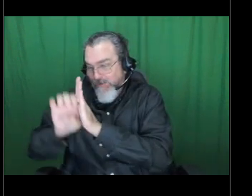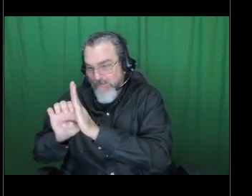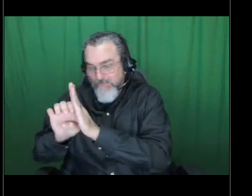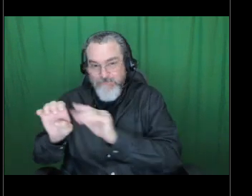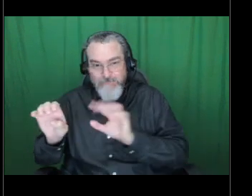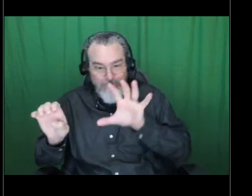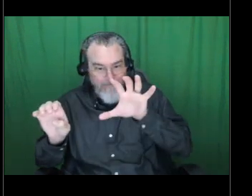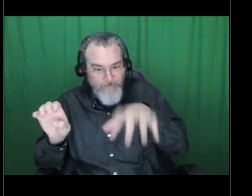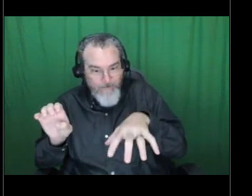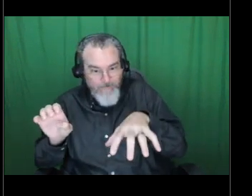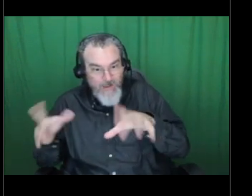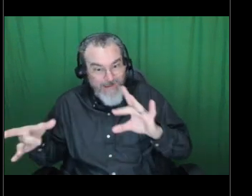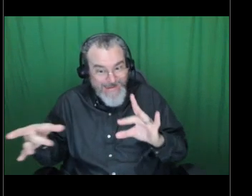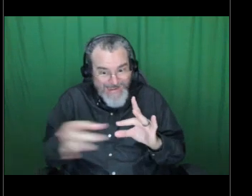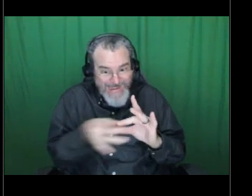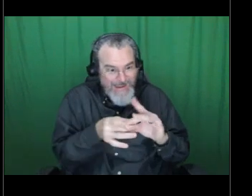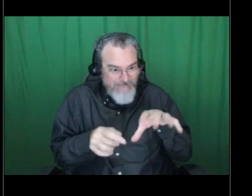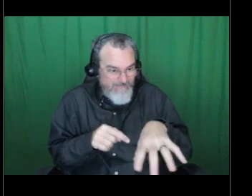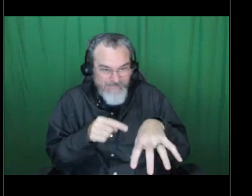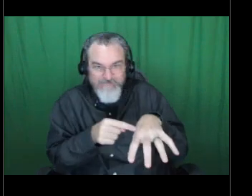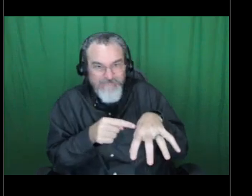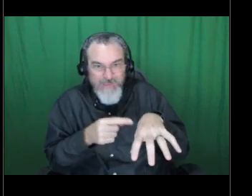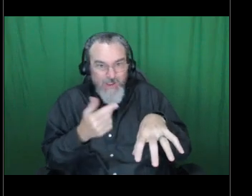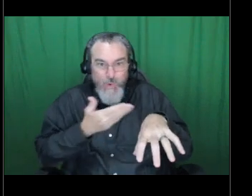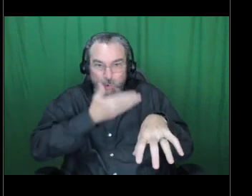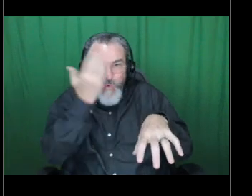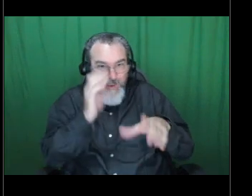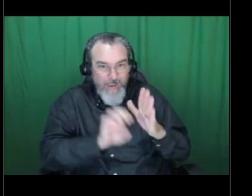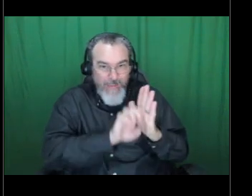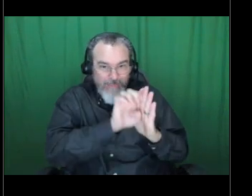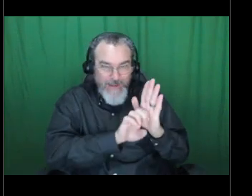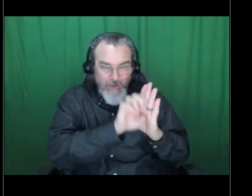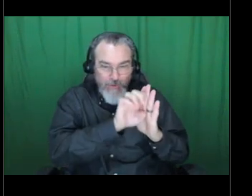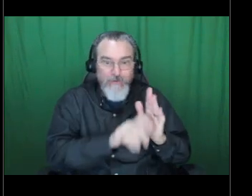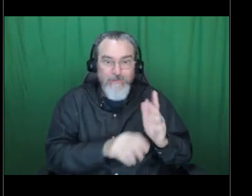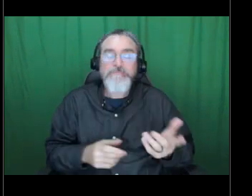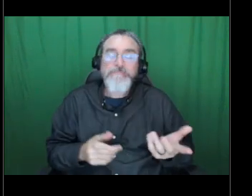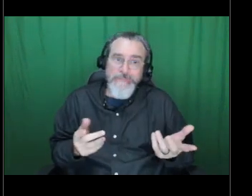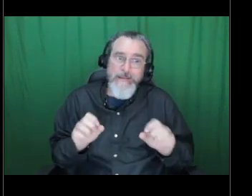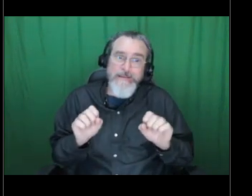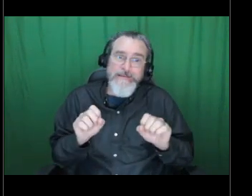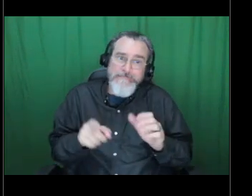Buildings with multiple wings and different configurations